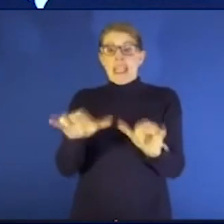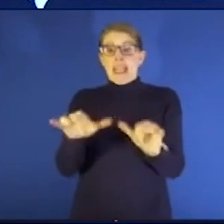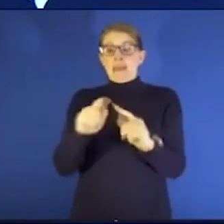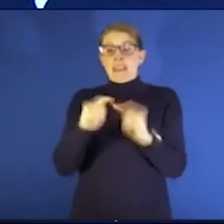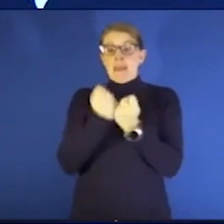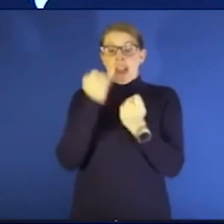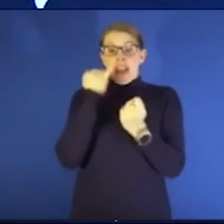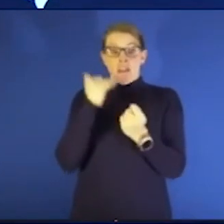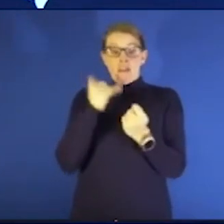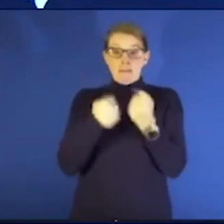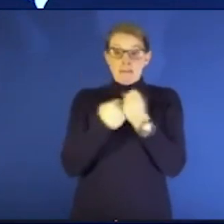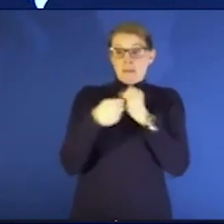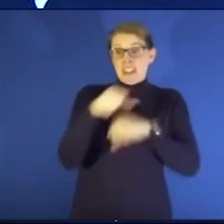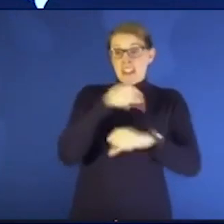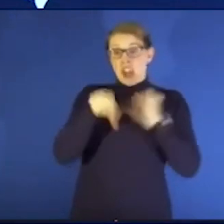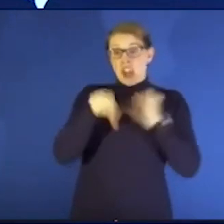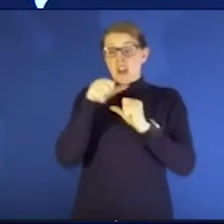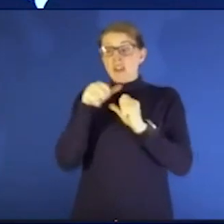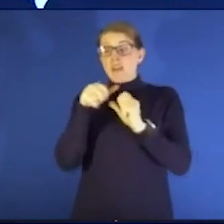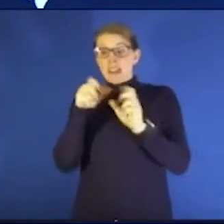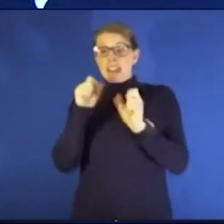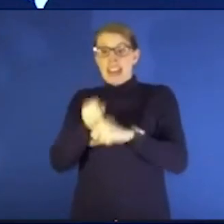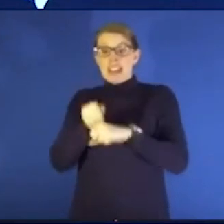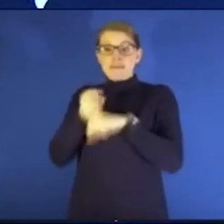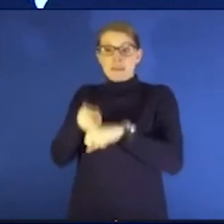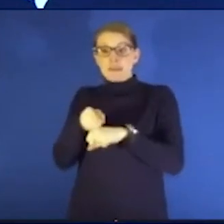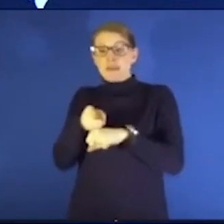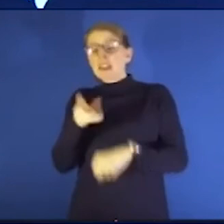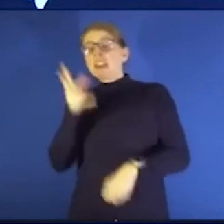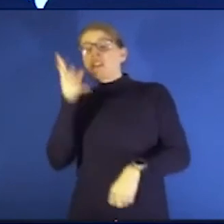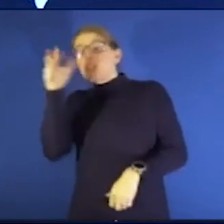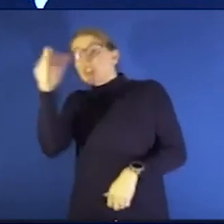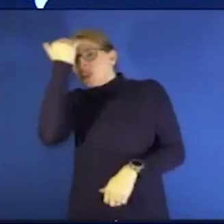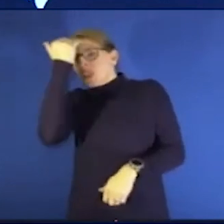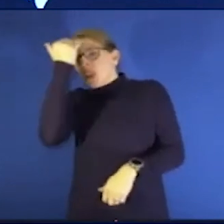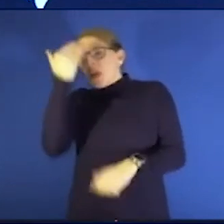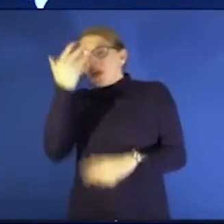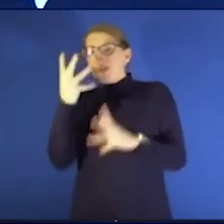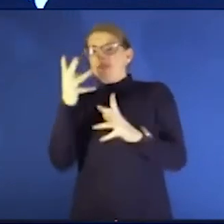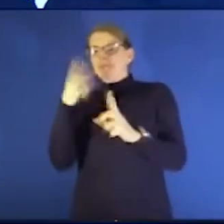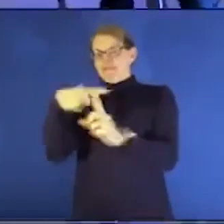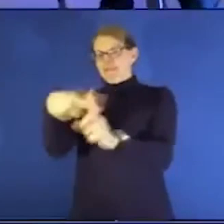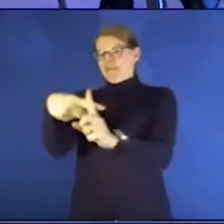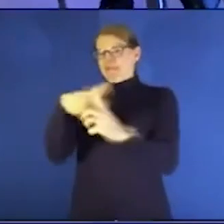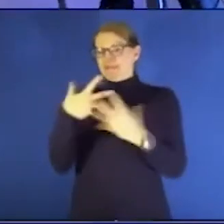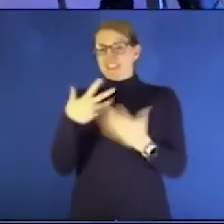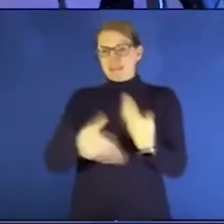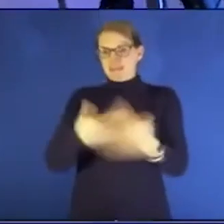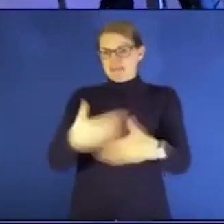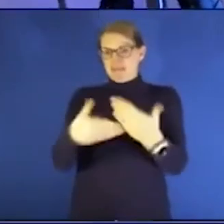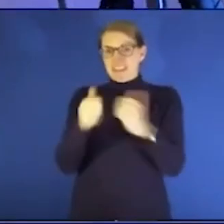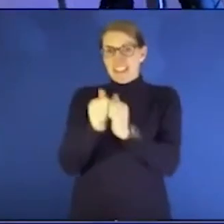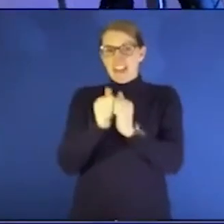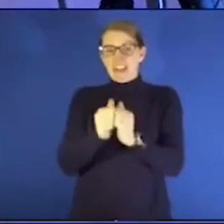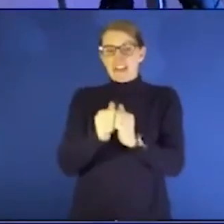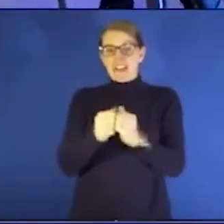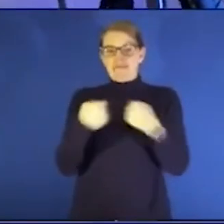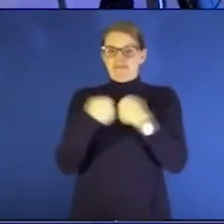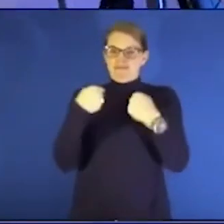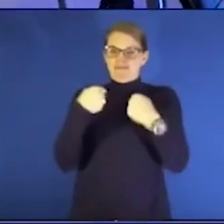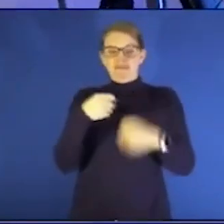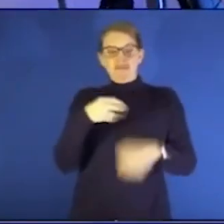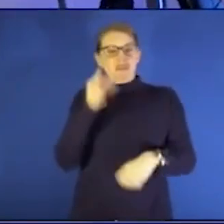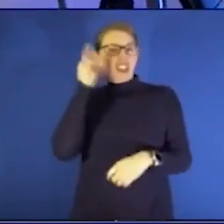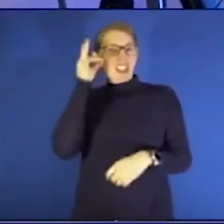we're going to see what's around that river bend, because what's around the river bend is going to look really good. So let's get there together. All right, let's do it. Go Chiefs. Go Chiefs. Chiefs. All right. Let's do it. All